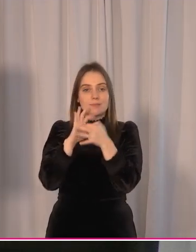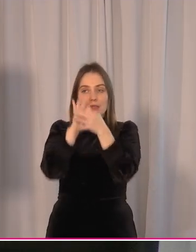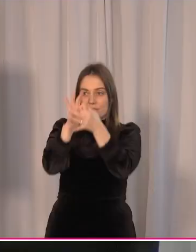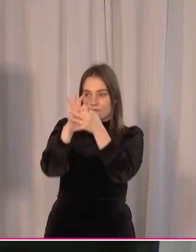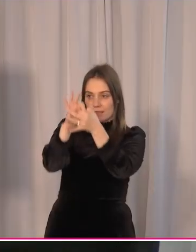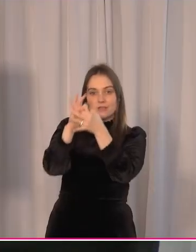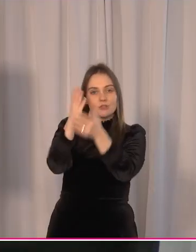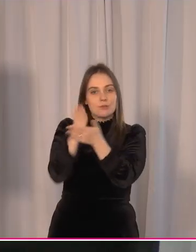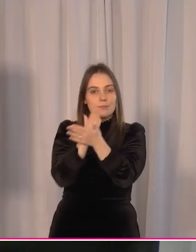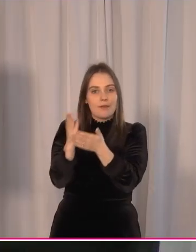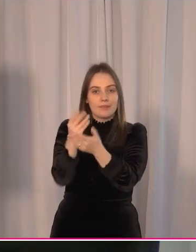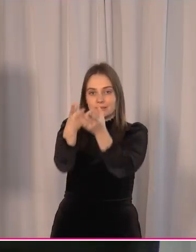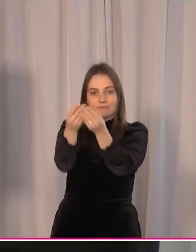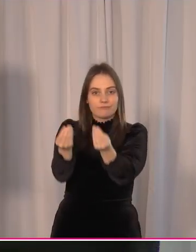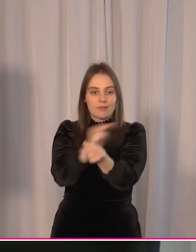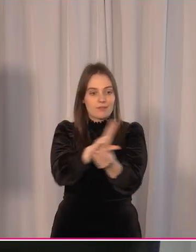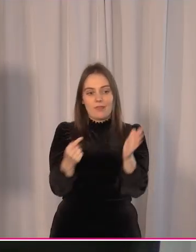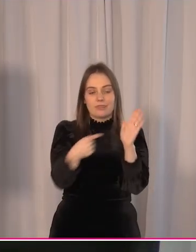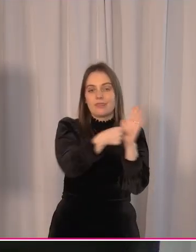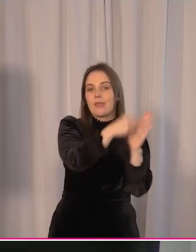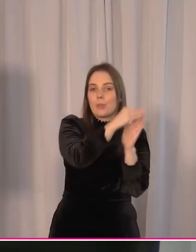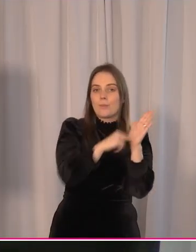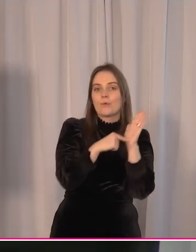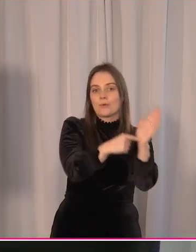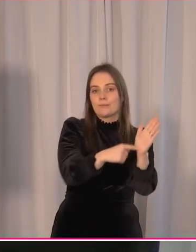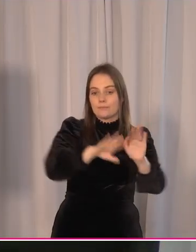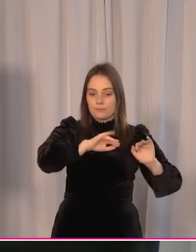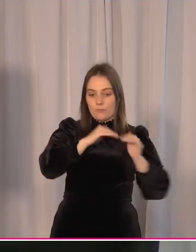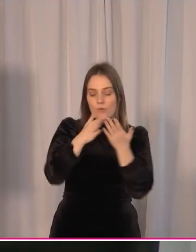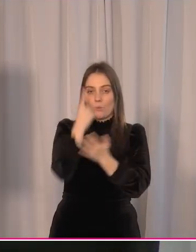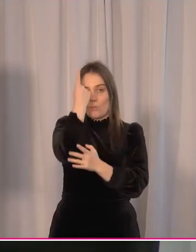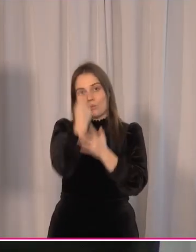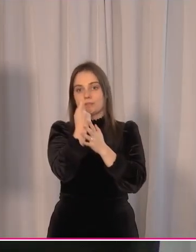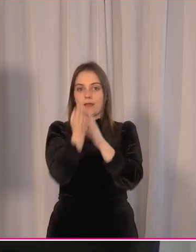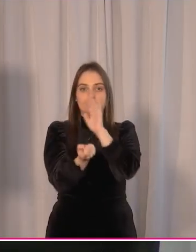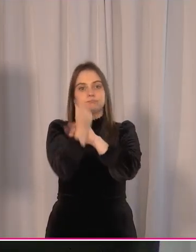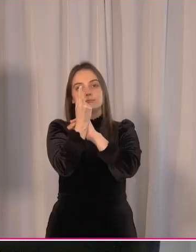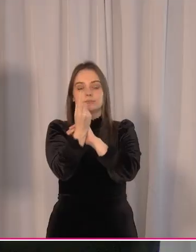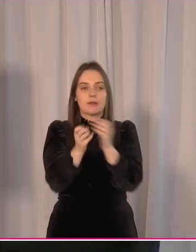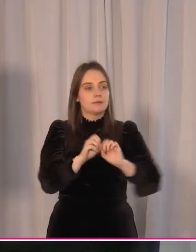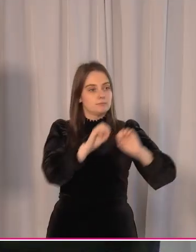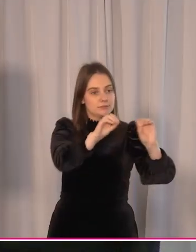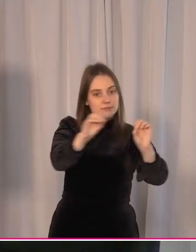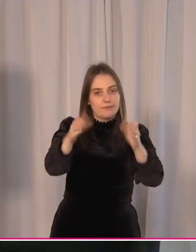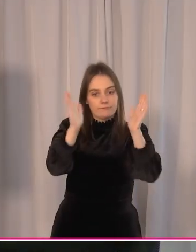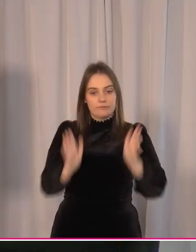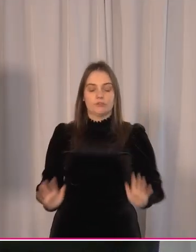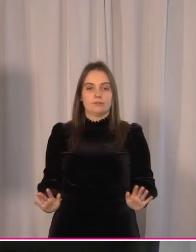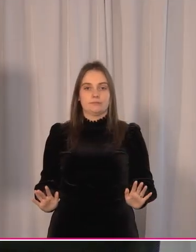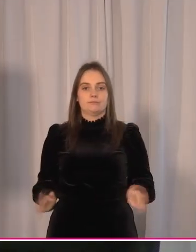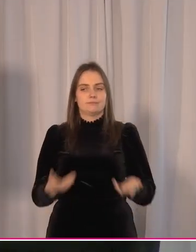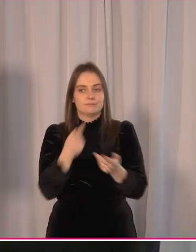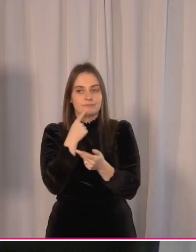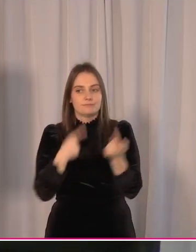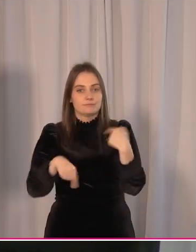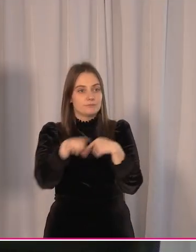relational aspects of sexuality, and primarily they're delivered in once-off situations. So unlike many of us